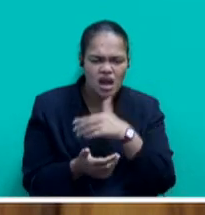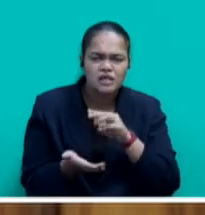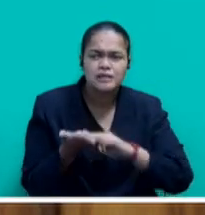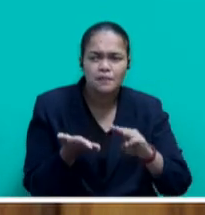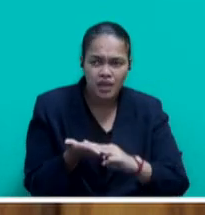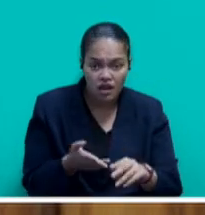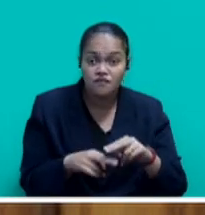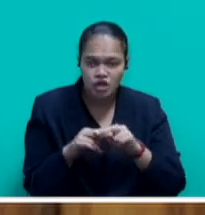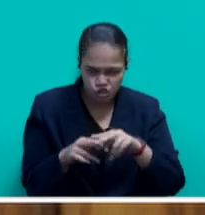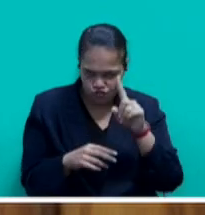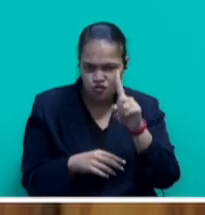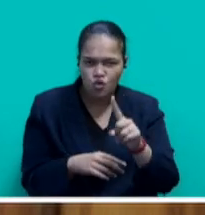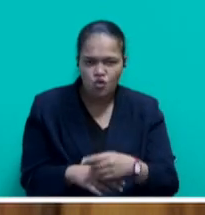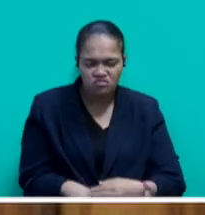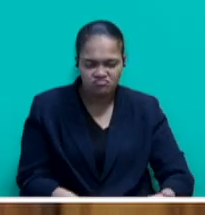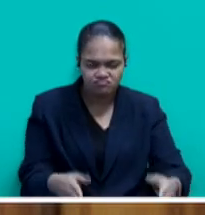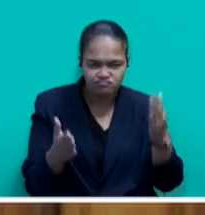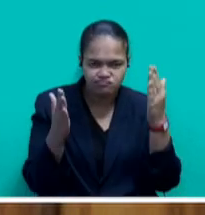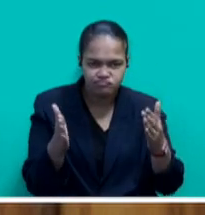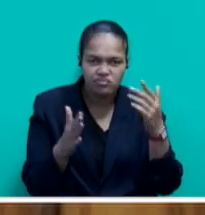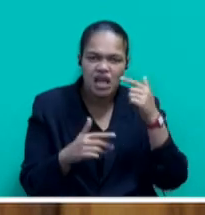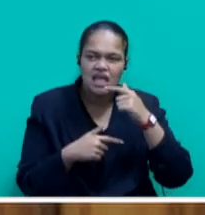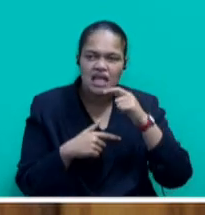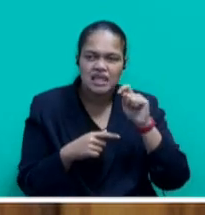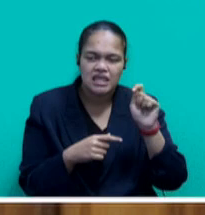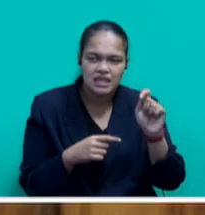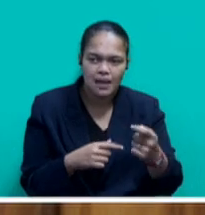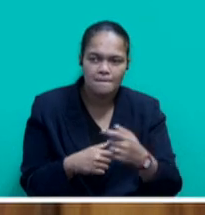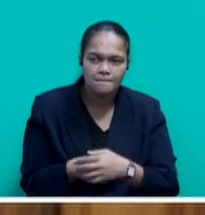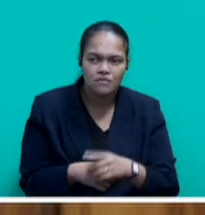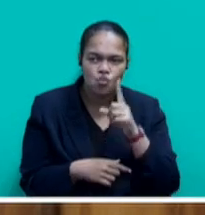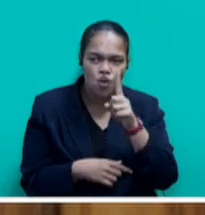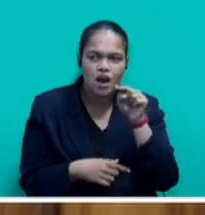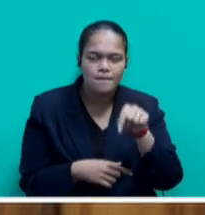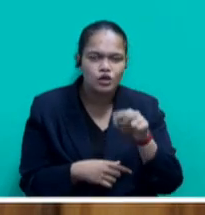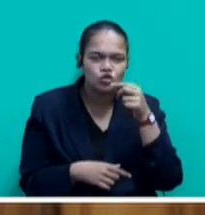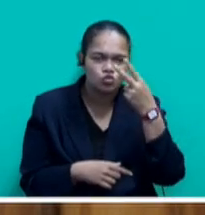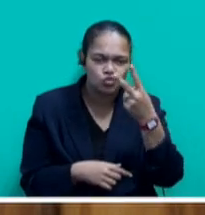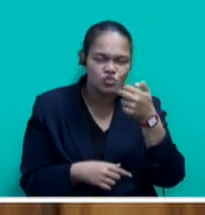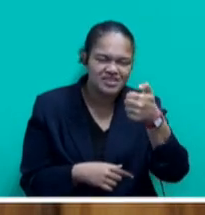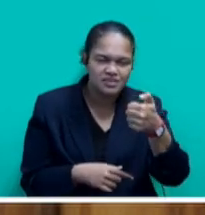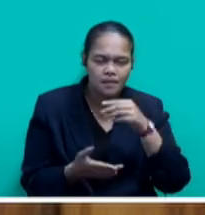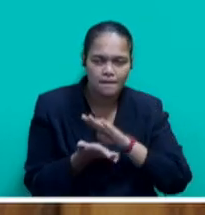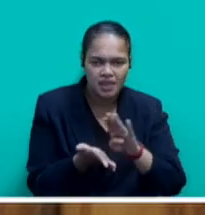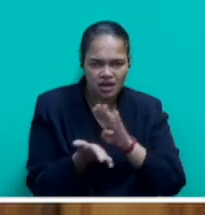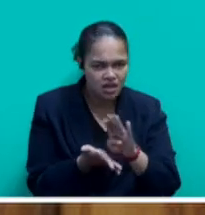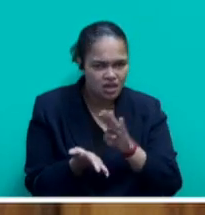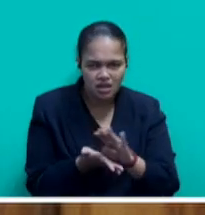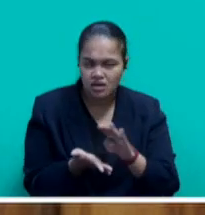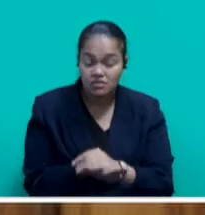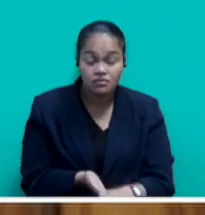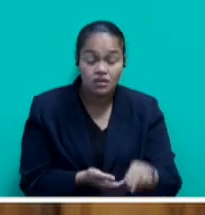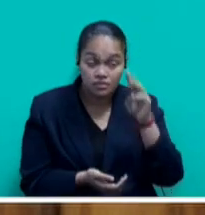the Fiji First ended their term, the cost of maintaining the civil service was 1.26 billion, Mr. Speaker, sir. Mr.